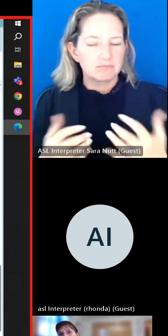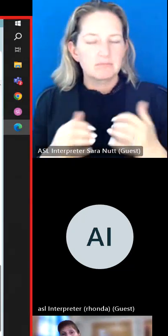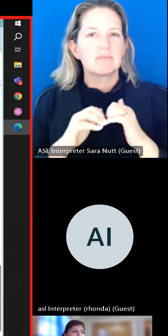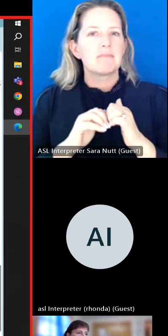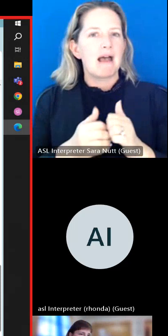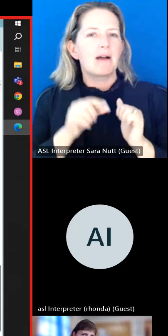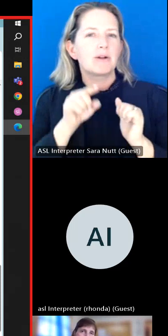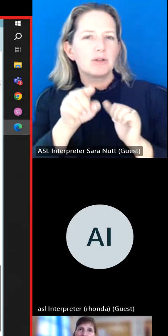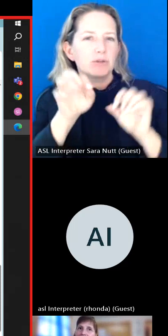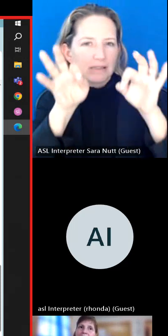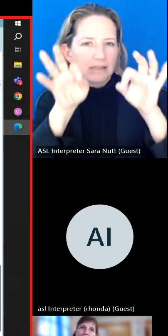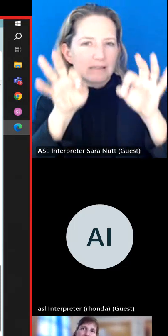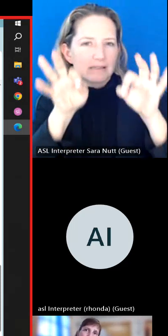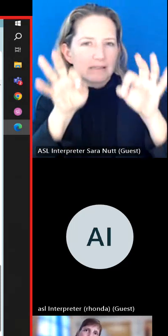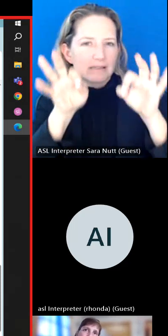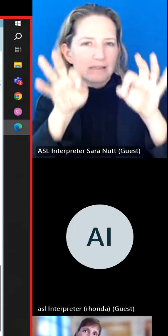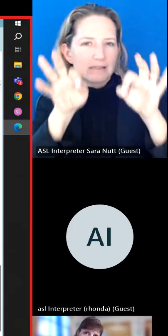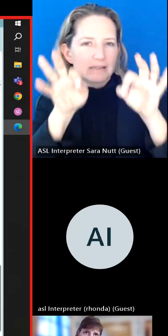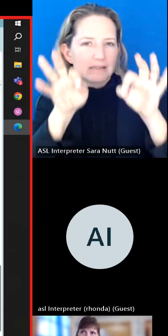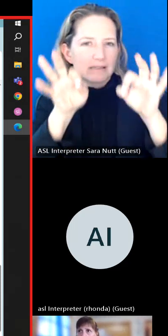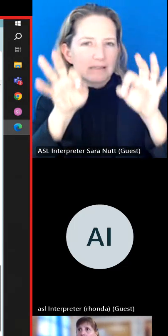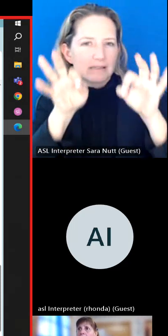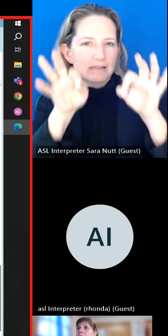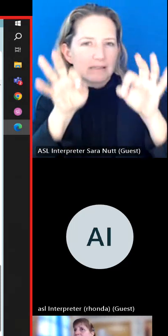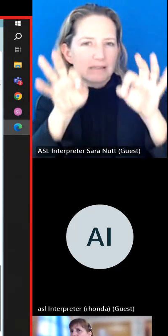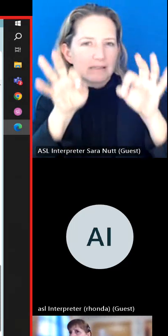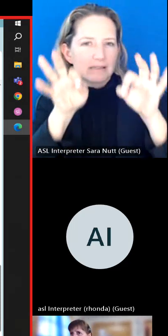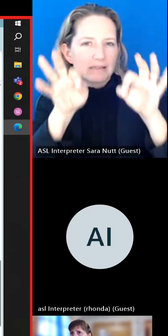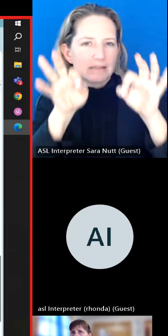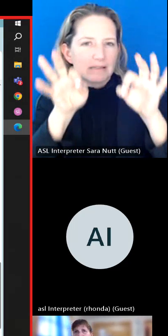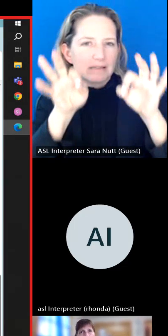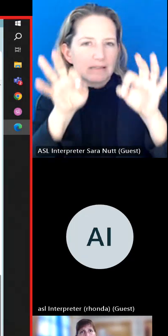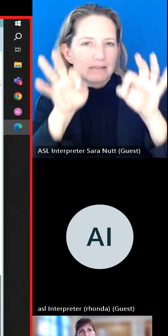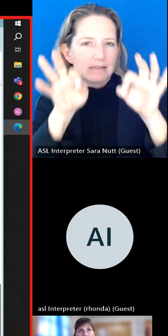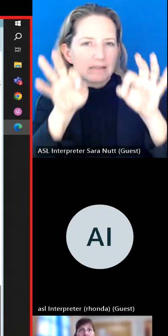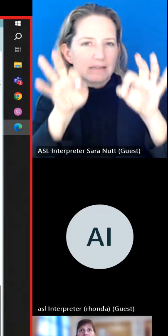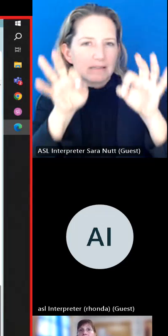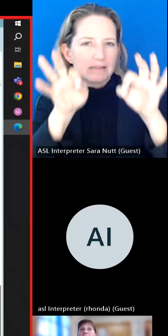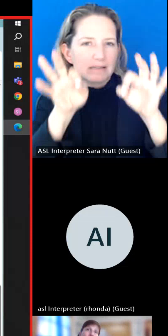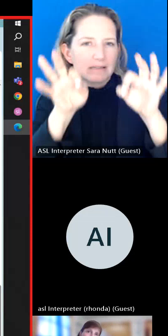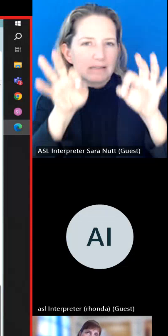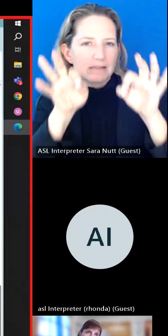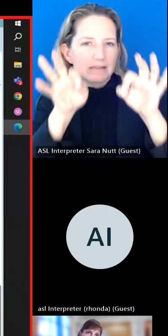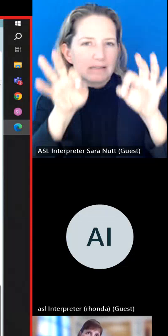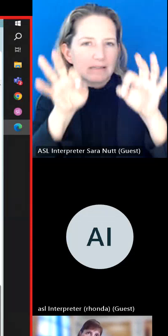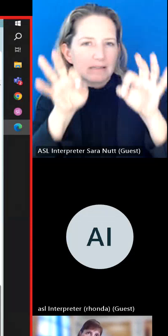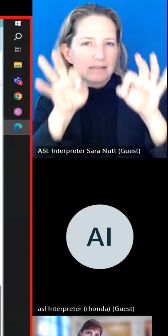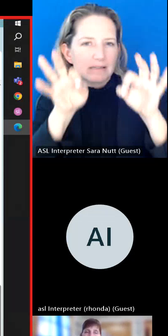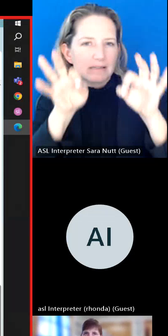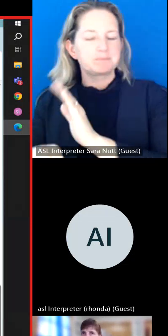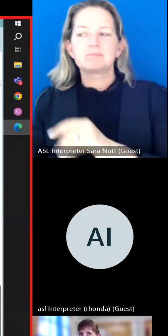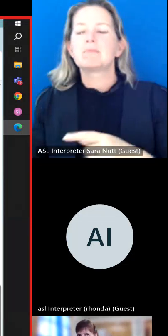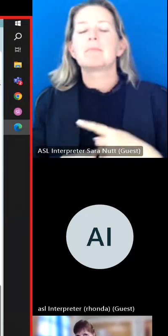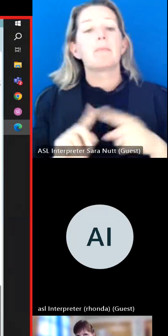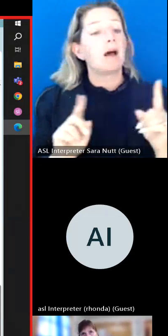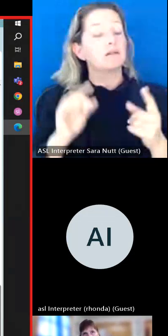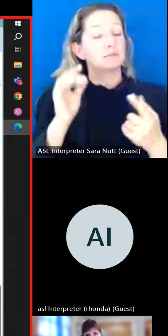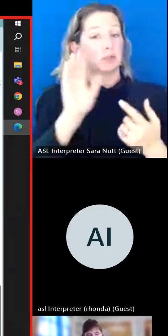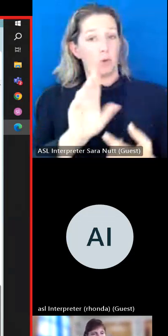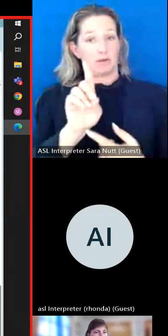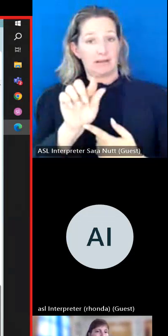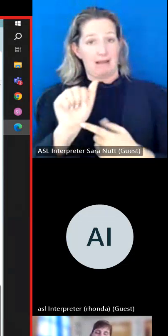We'll discuss that more at length later. But as far as making the story of your data memorable, Nancy